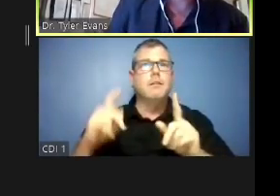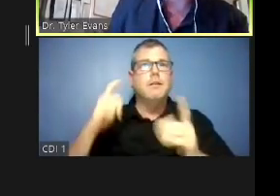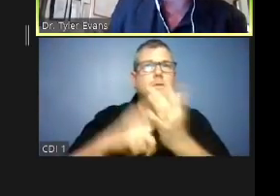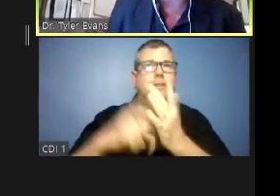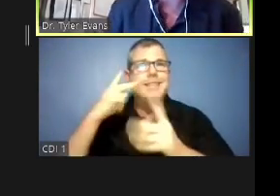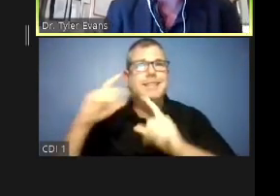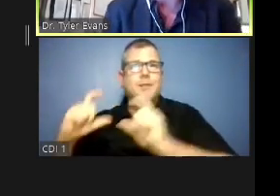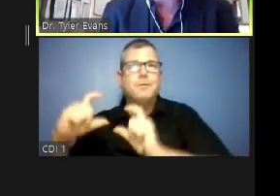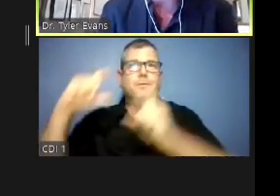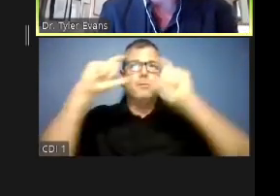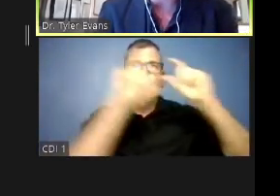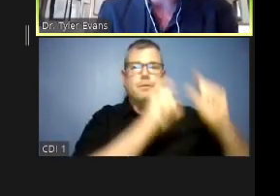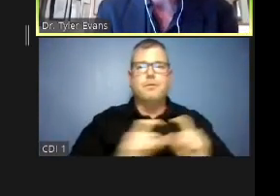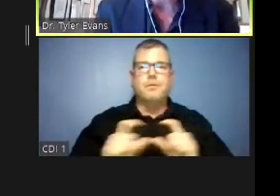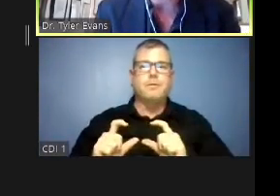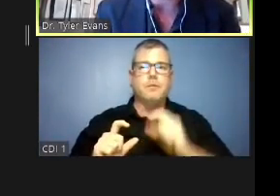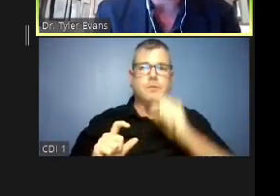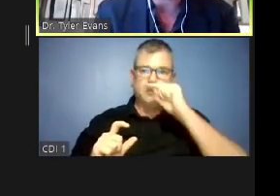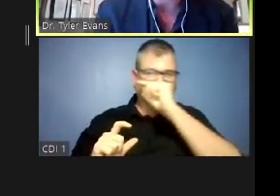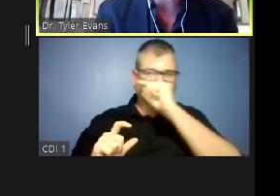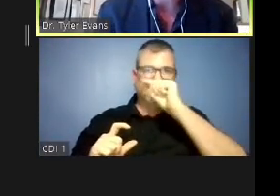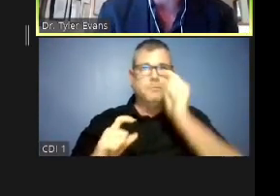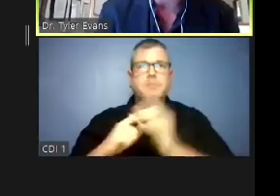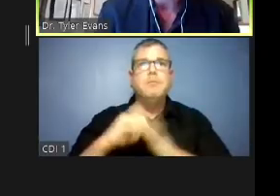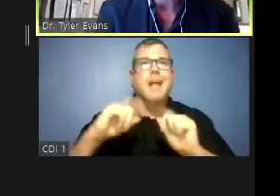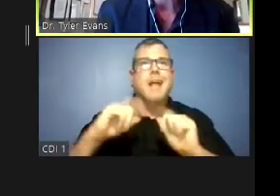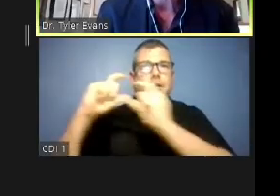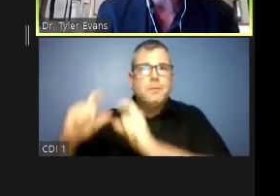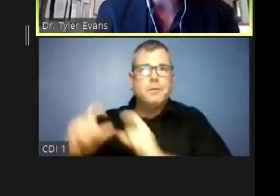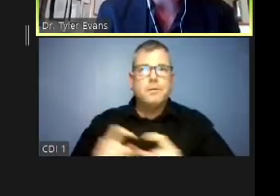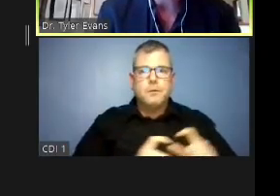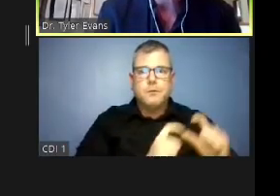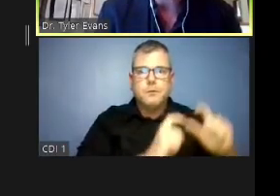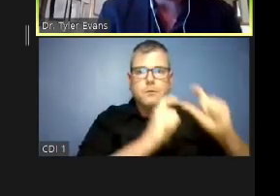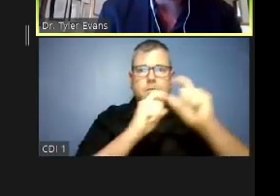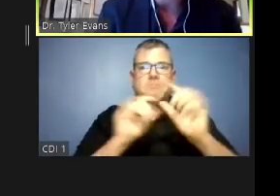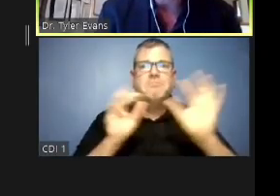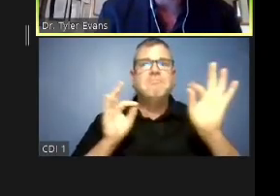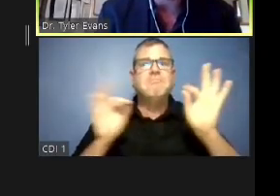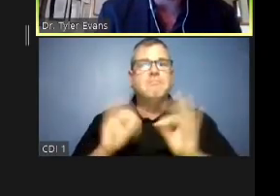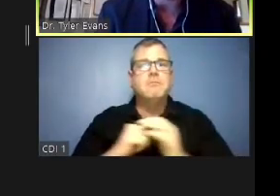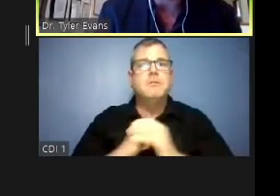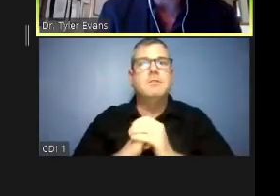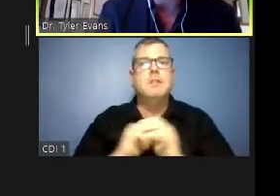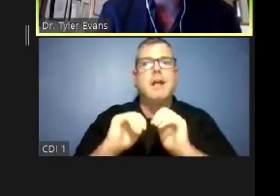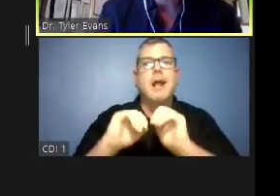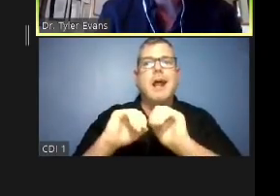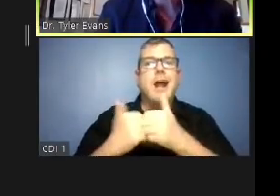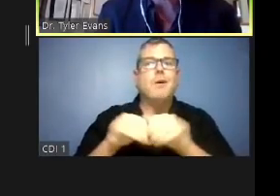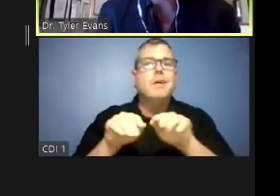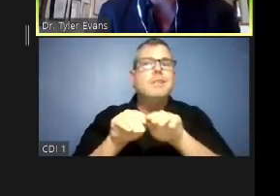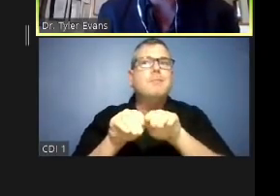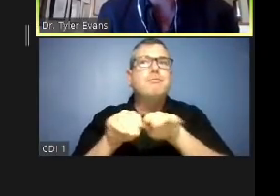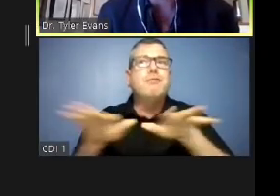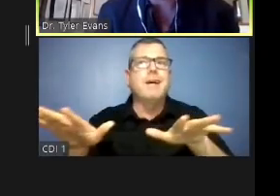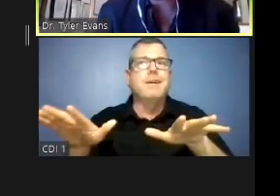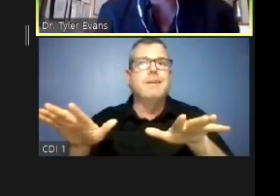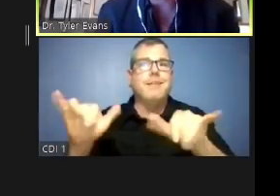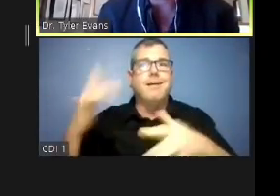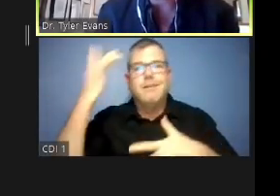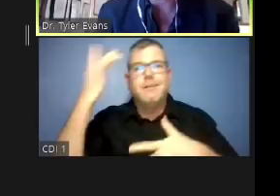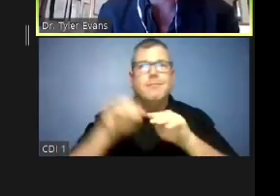been sort of studying for decades and understanding how social determinants, how sort